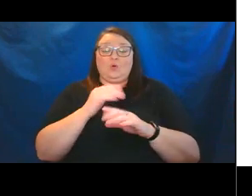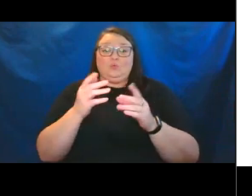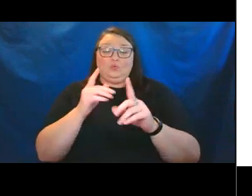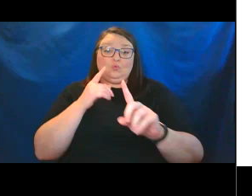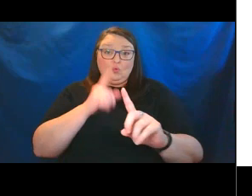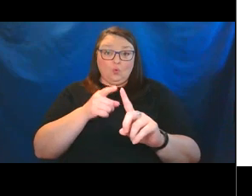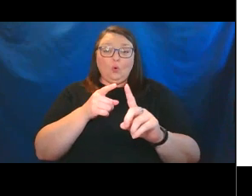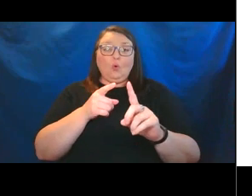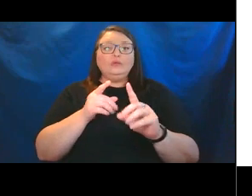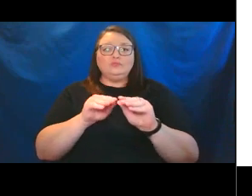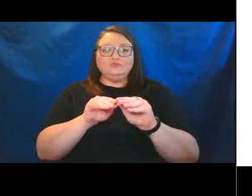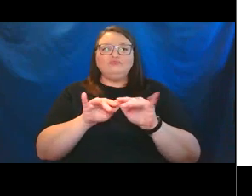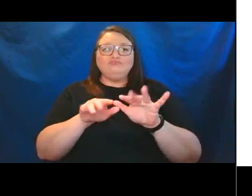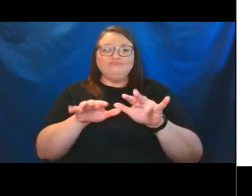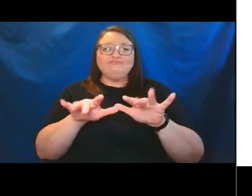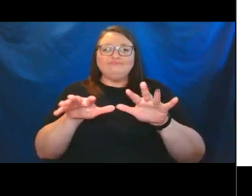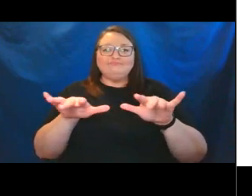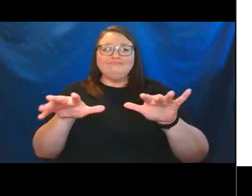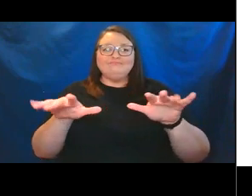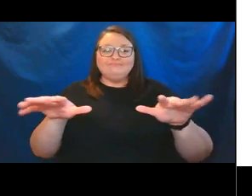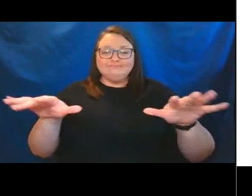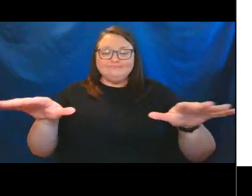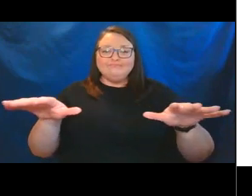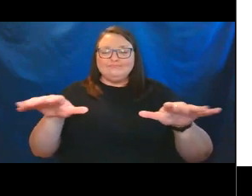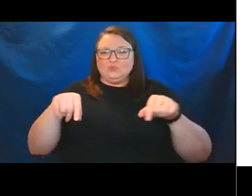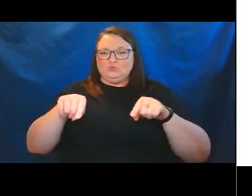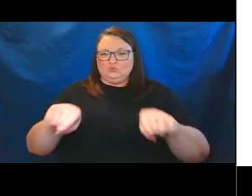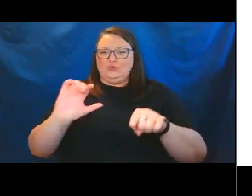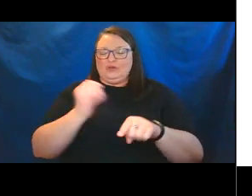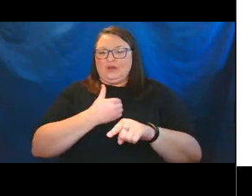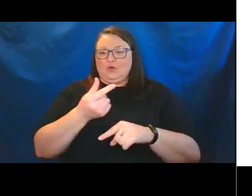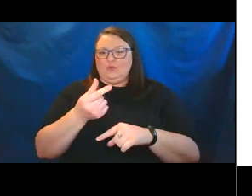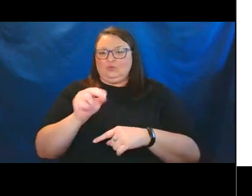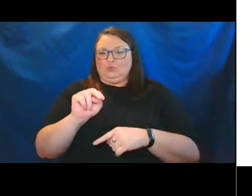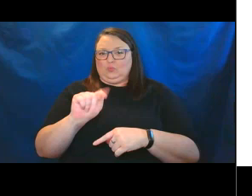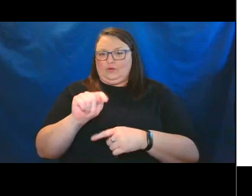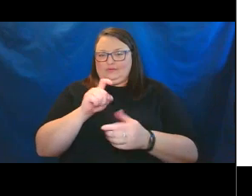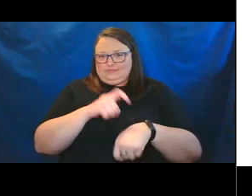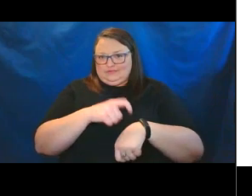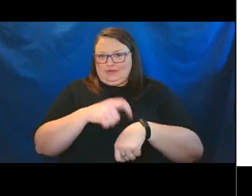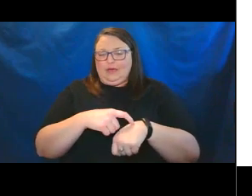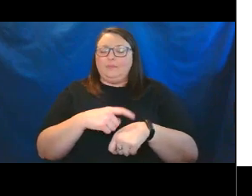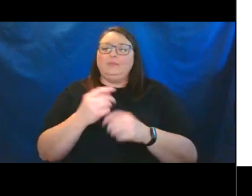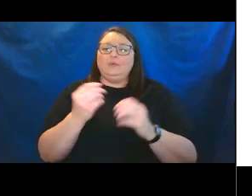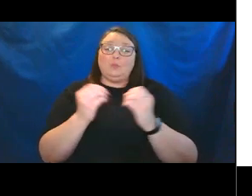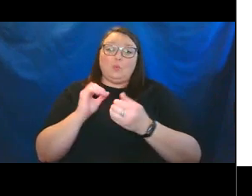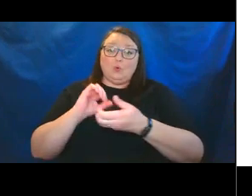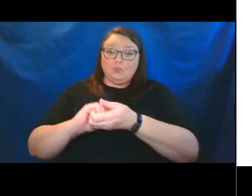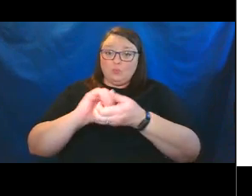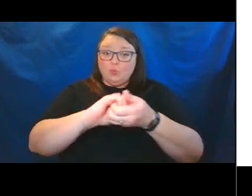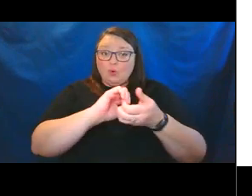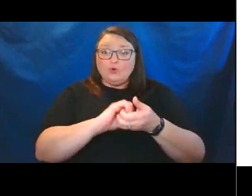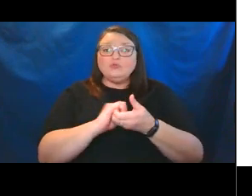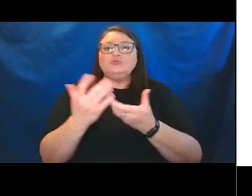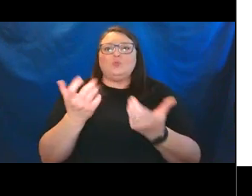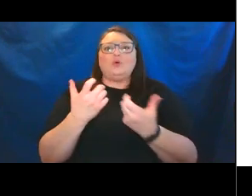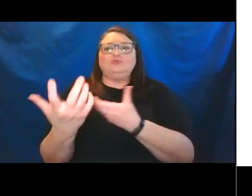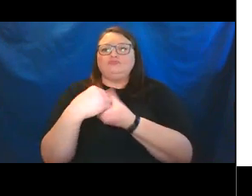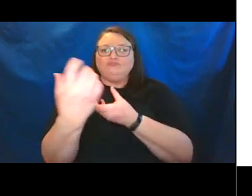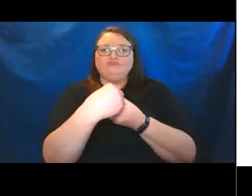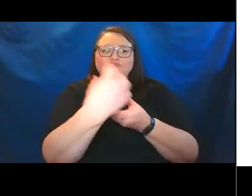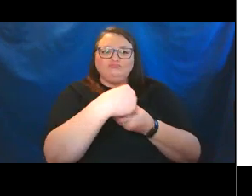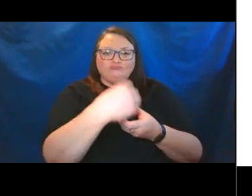the alliance throughout the course of the grant and include more partners that are located in that area.